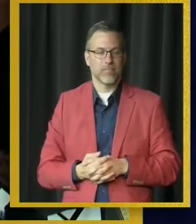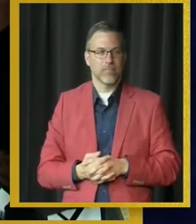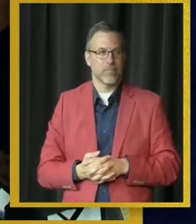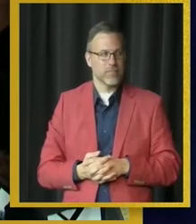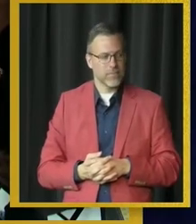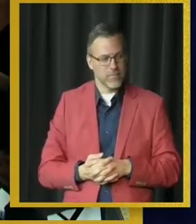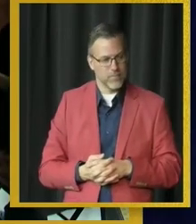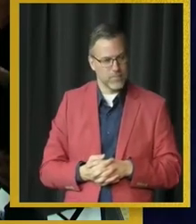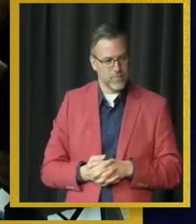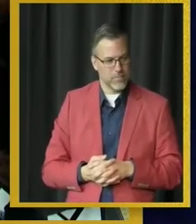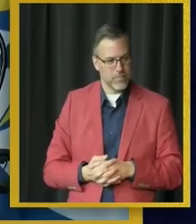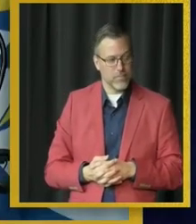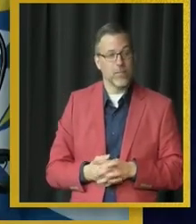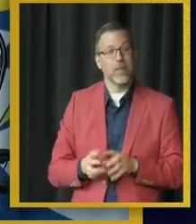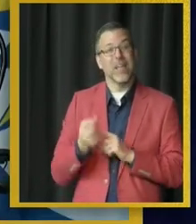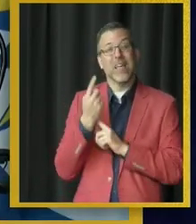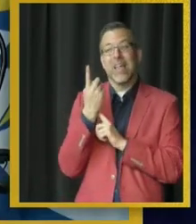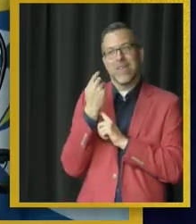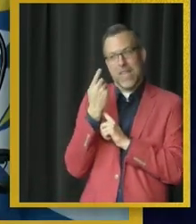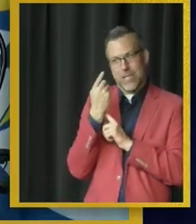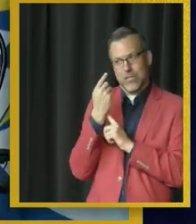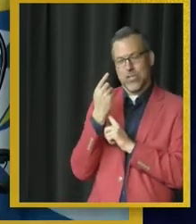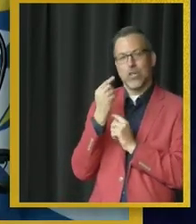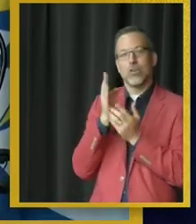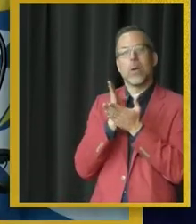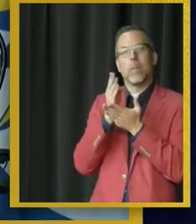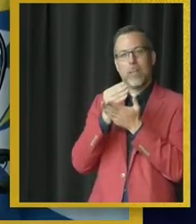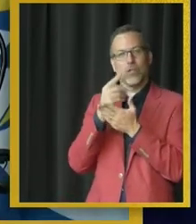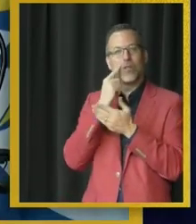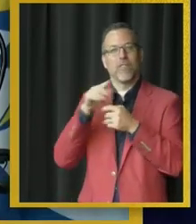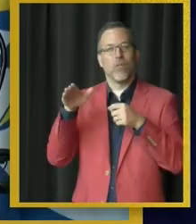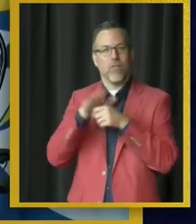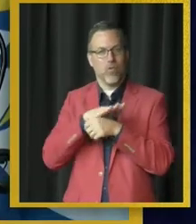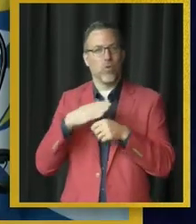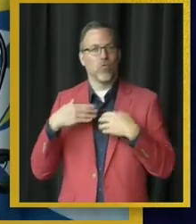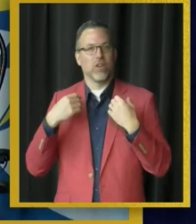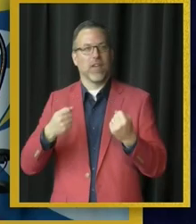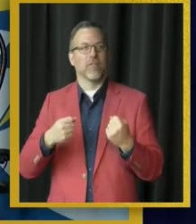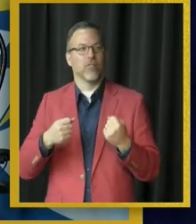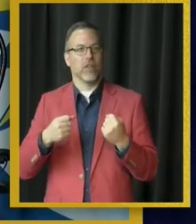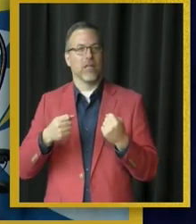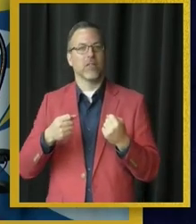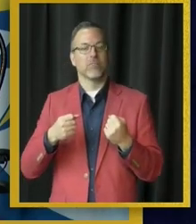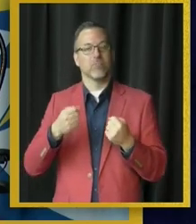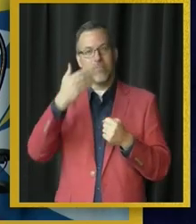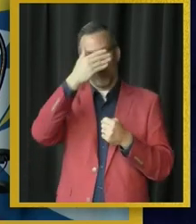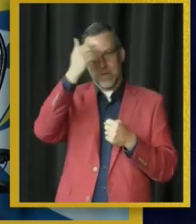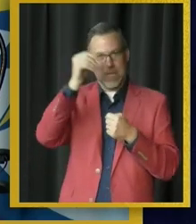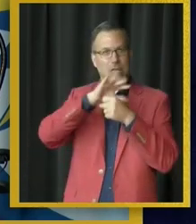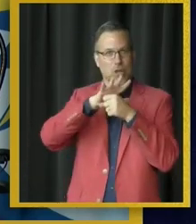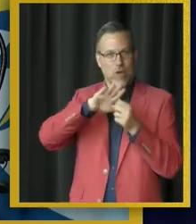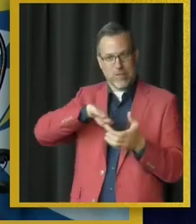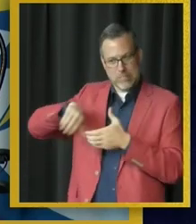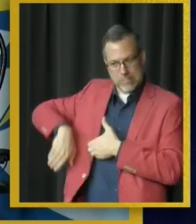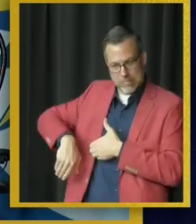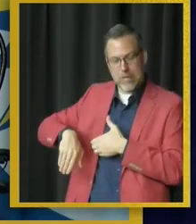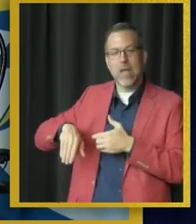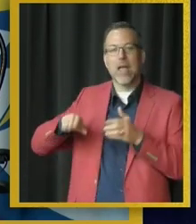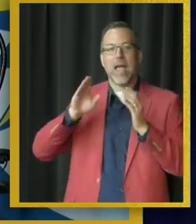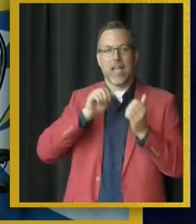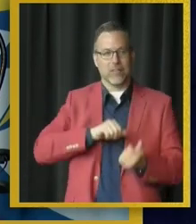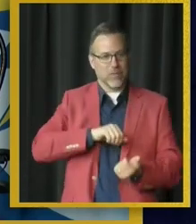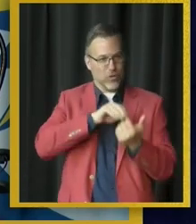And then last year was a budget for full recovery, turning the page on crisis and addressing